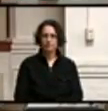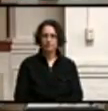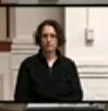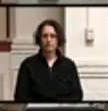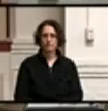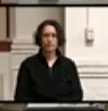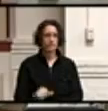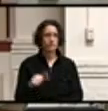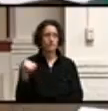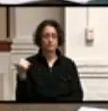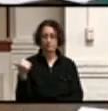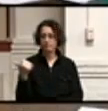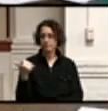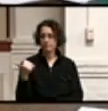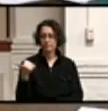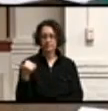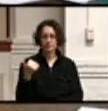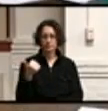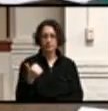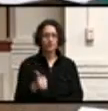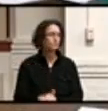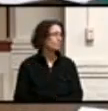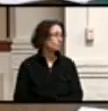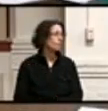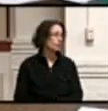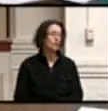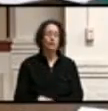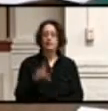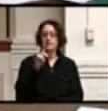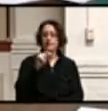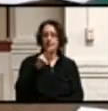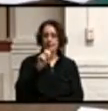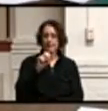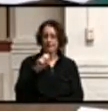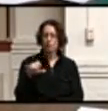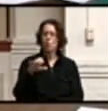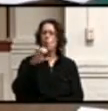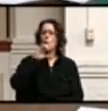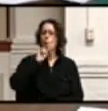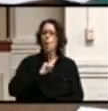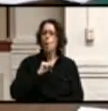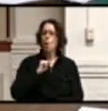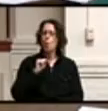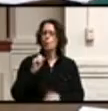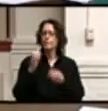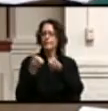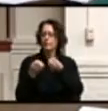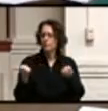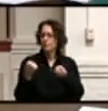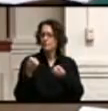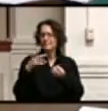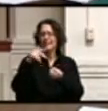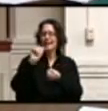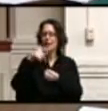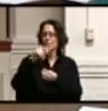else? Yeah. What's the old apparatus base? Yes. What will they be used for? More